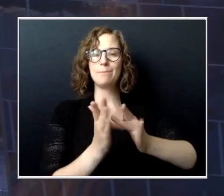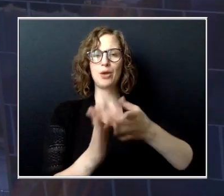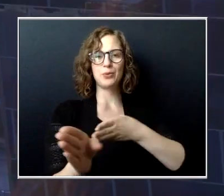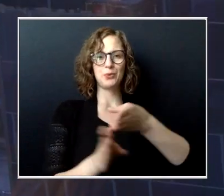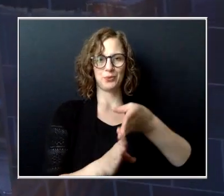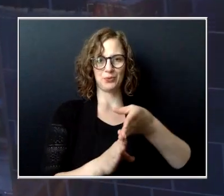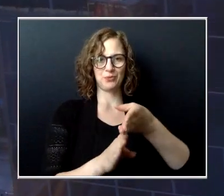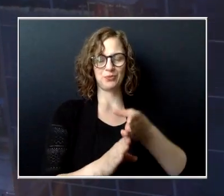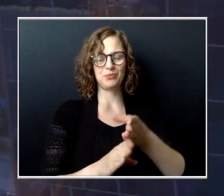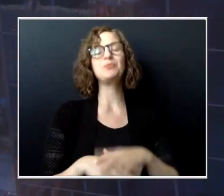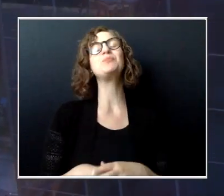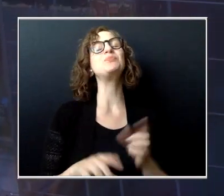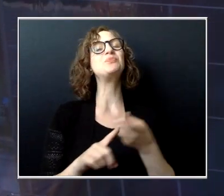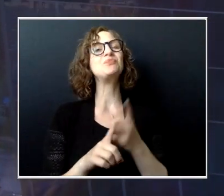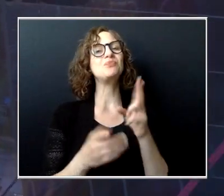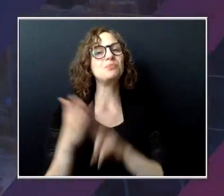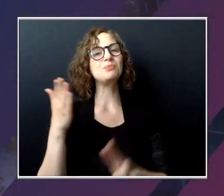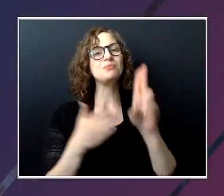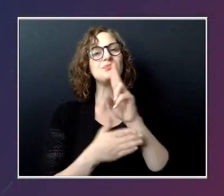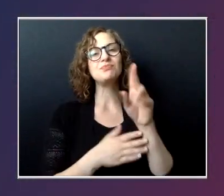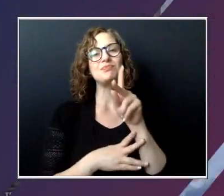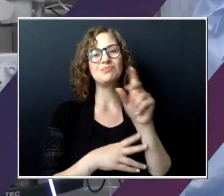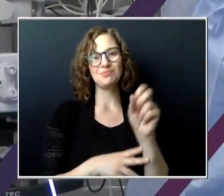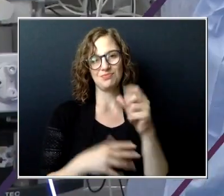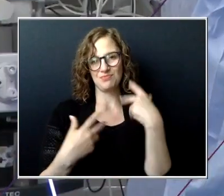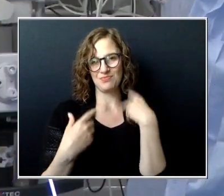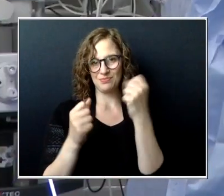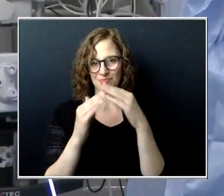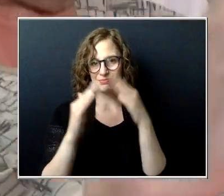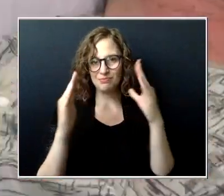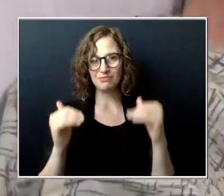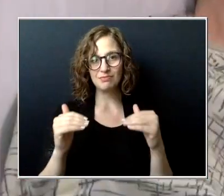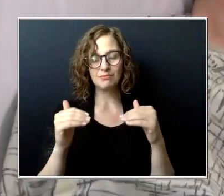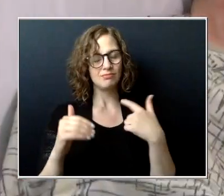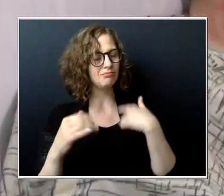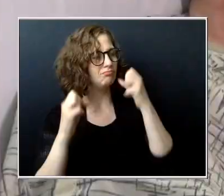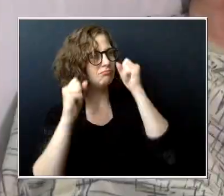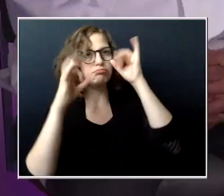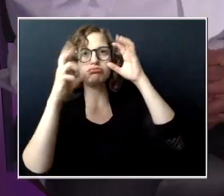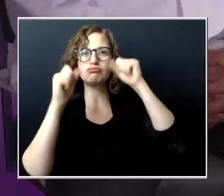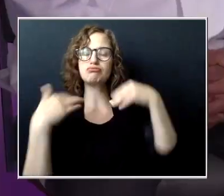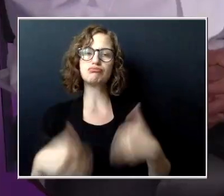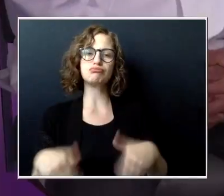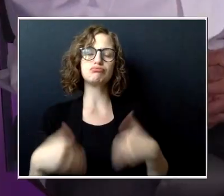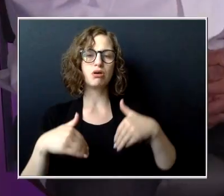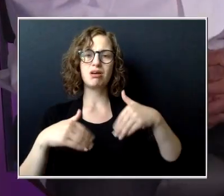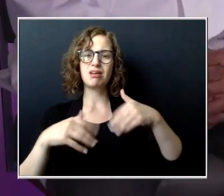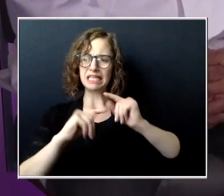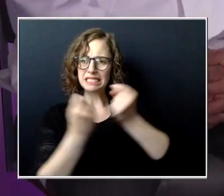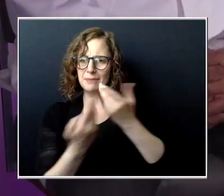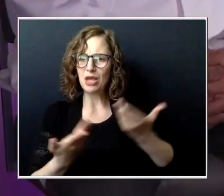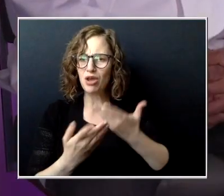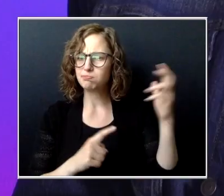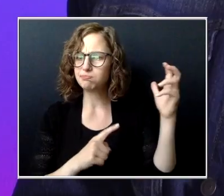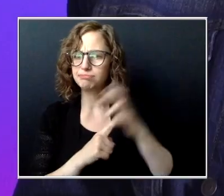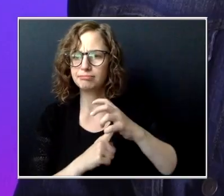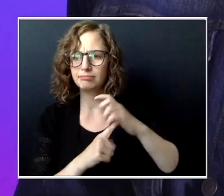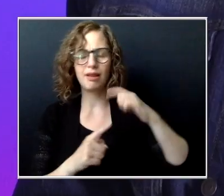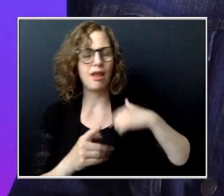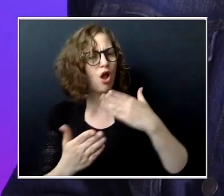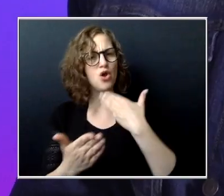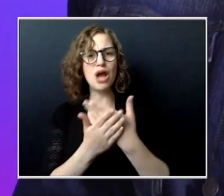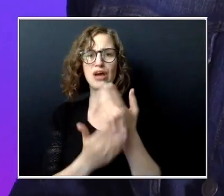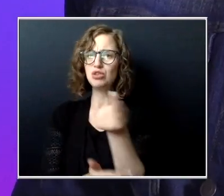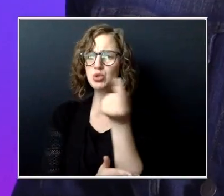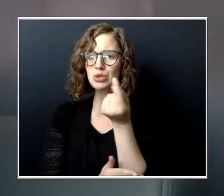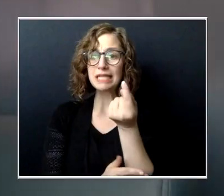From the University of Kansas Health System. I am amazed. The team here is great. I came on a Tuesday, and then by Saturday